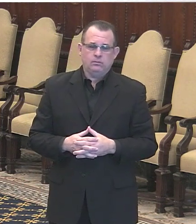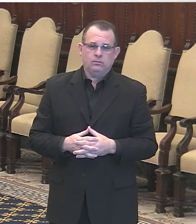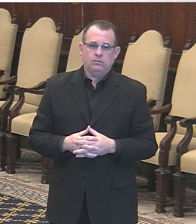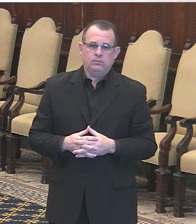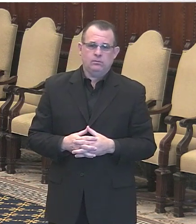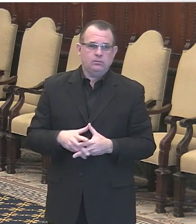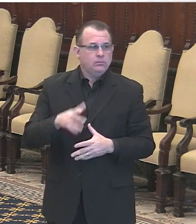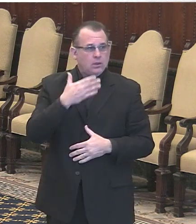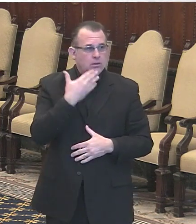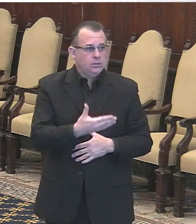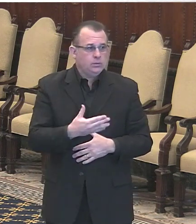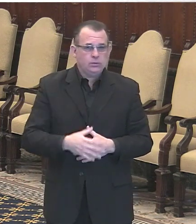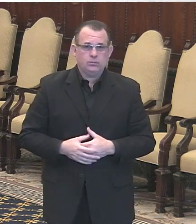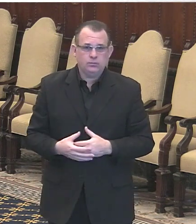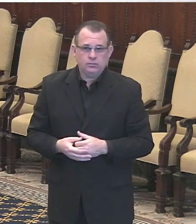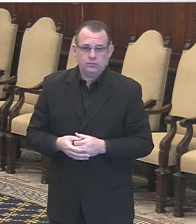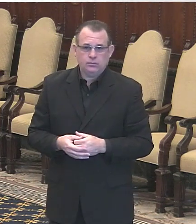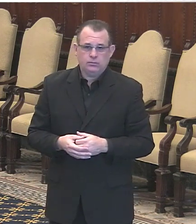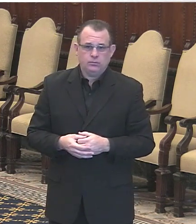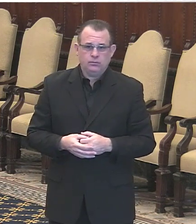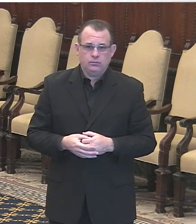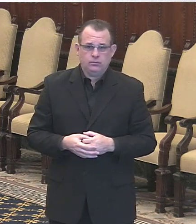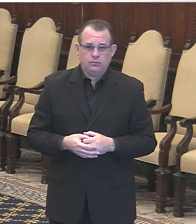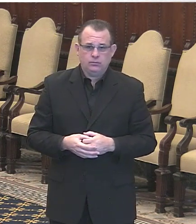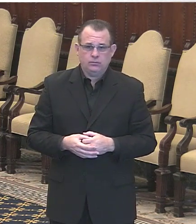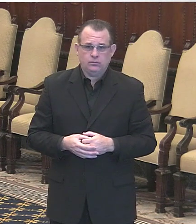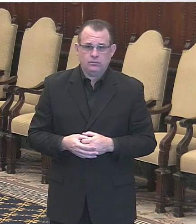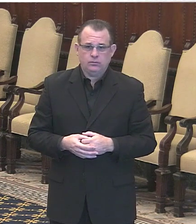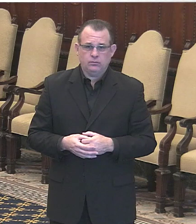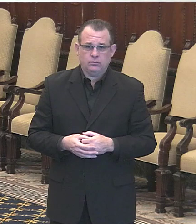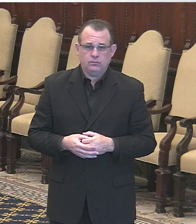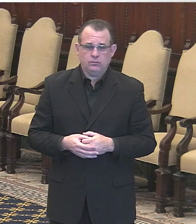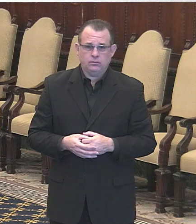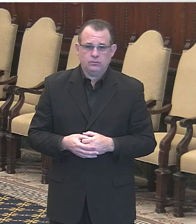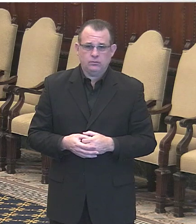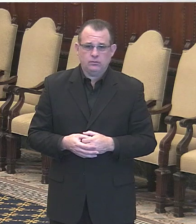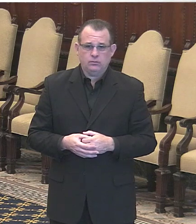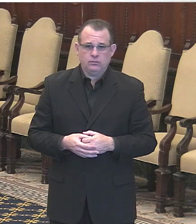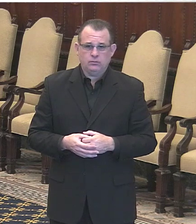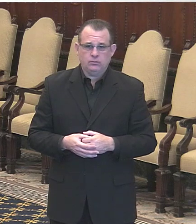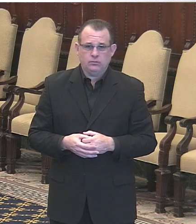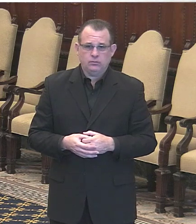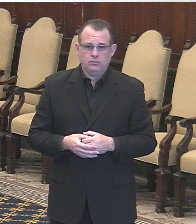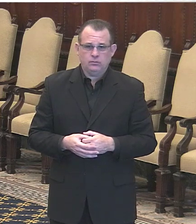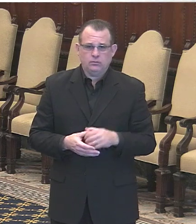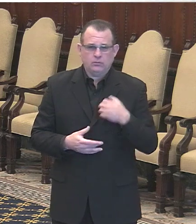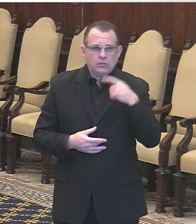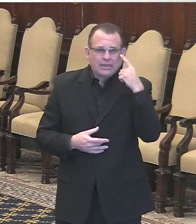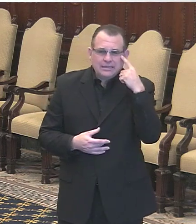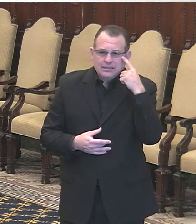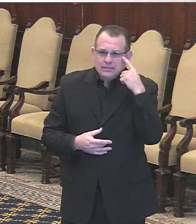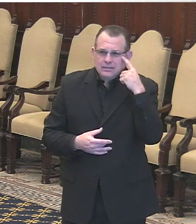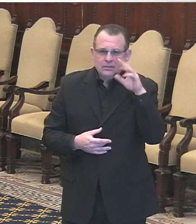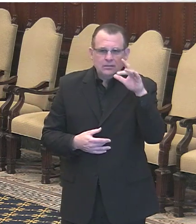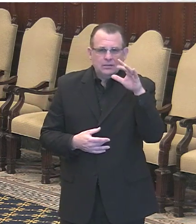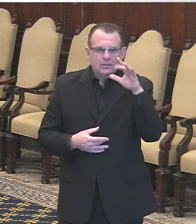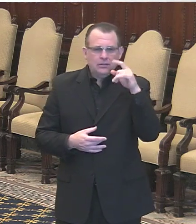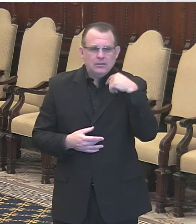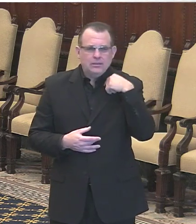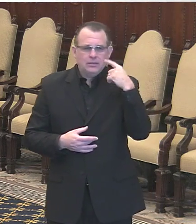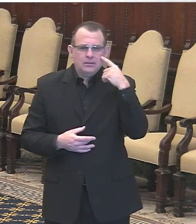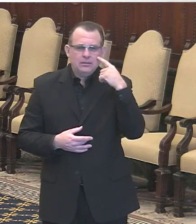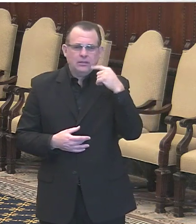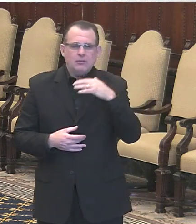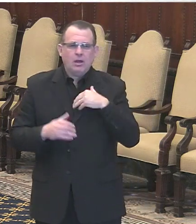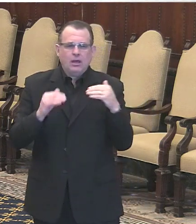Great, thanks very much. And I think my colleague Laura McChrystal has one question as